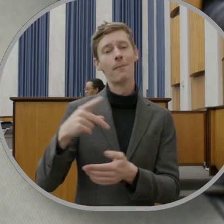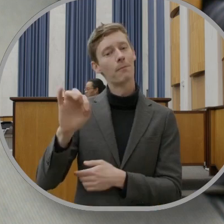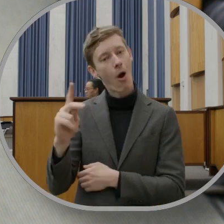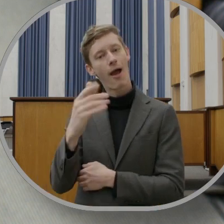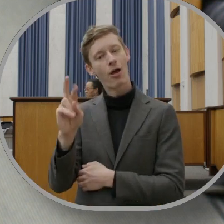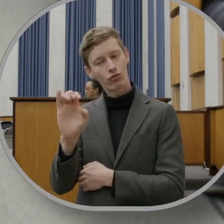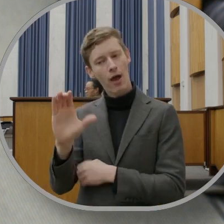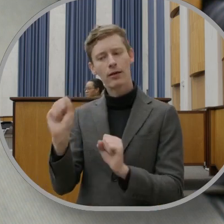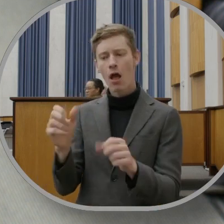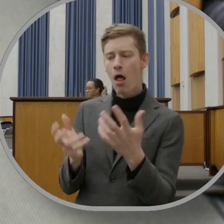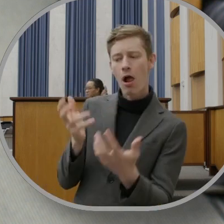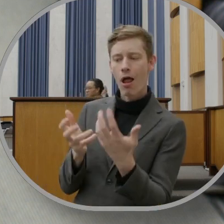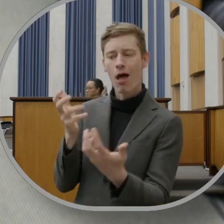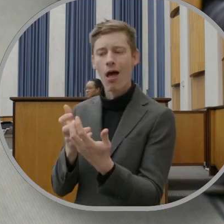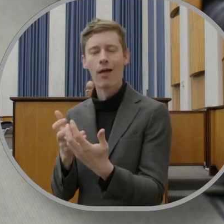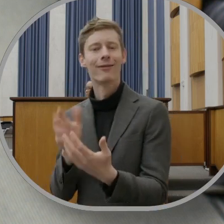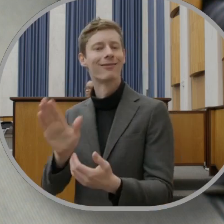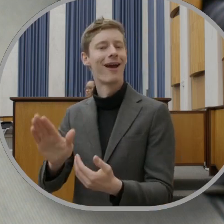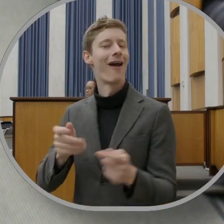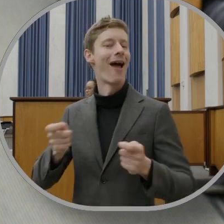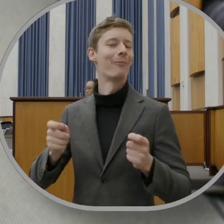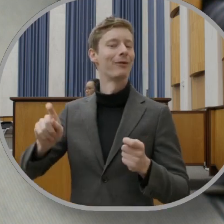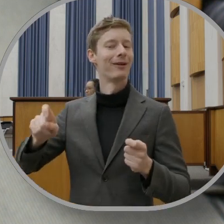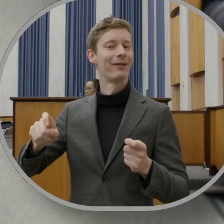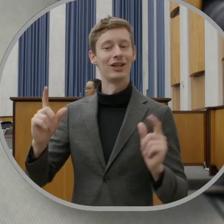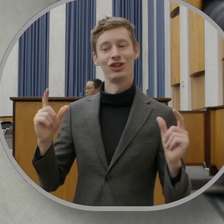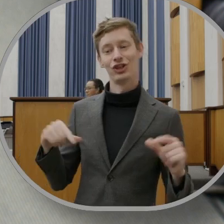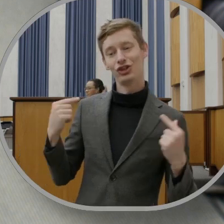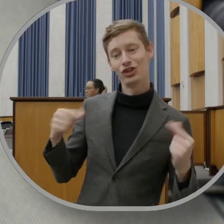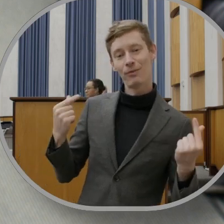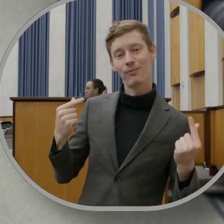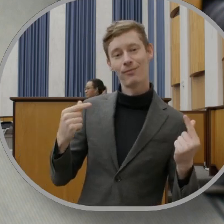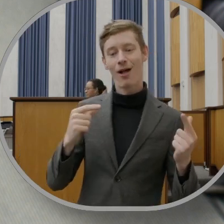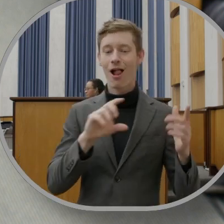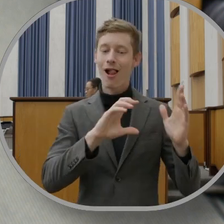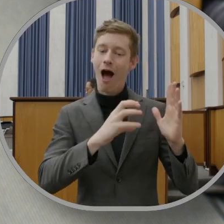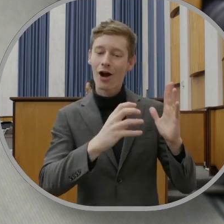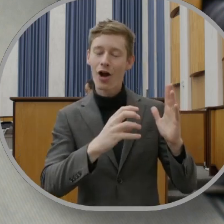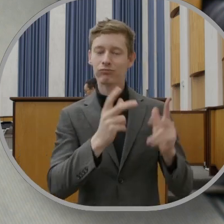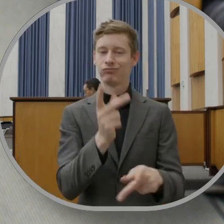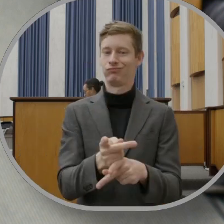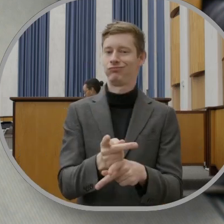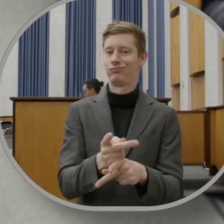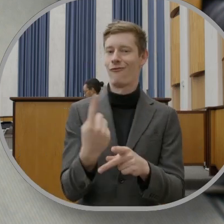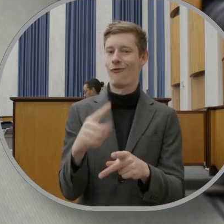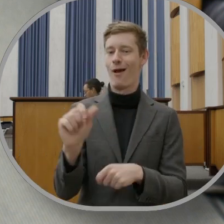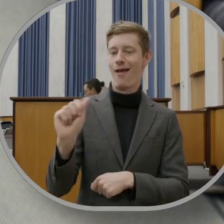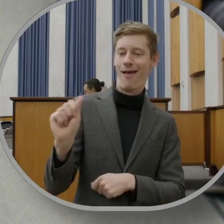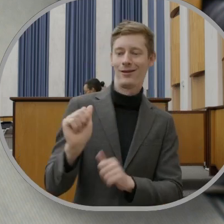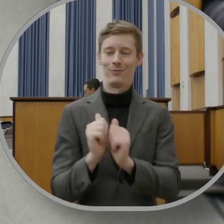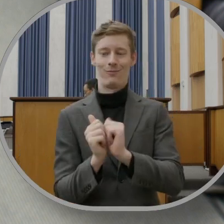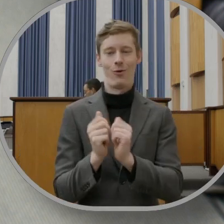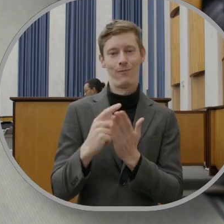their administrative needs, while also maintaining the gym and lockers for athletic programs and the second floor event space